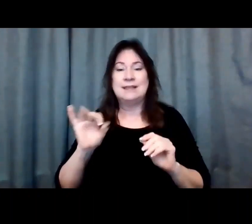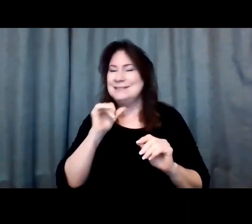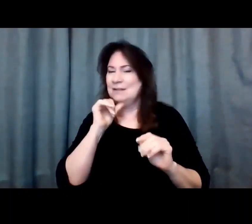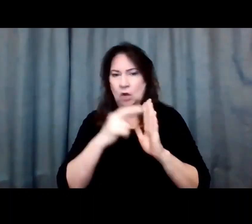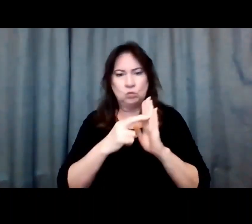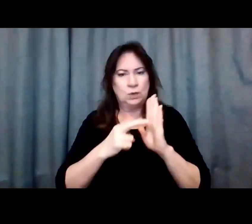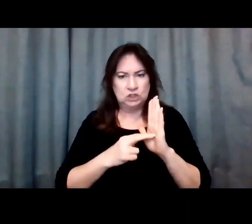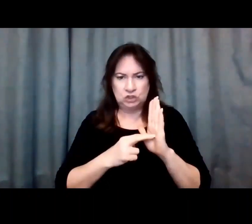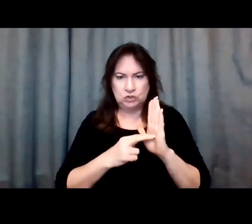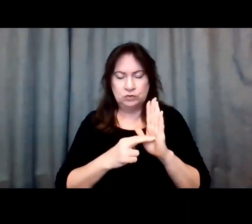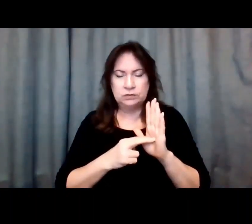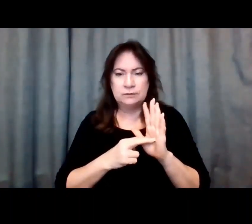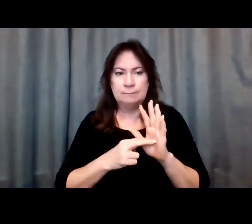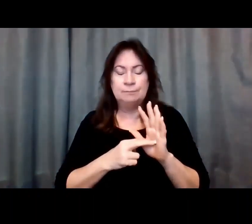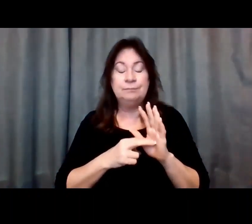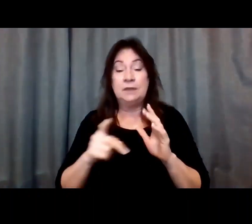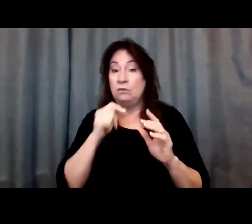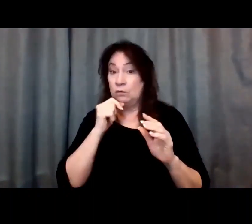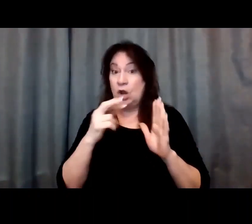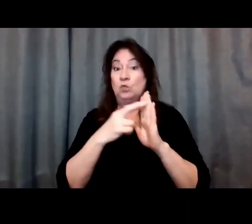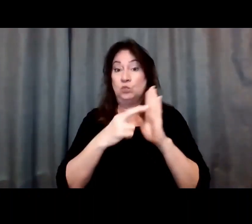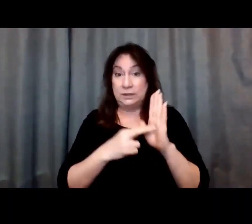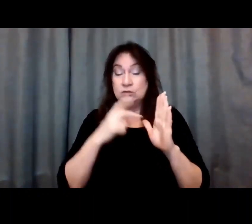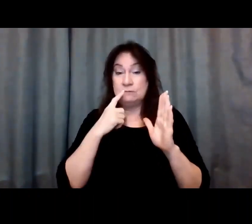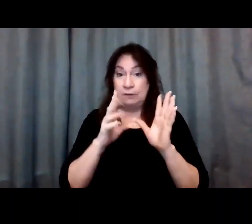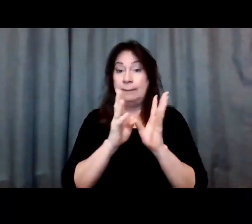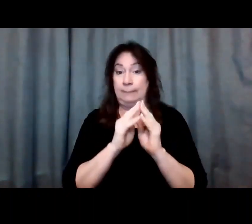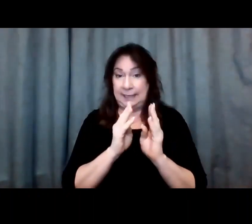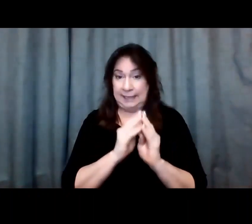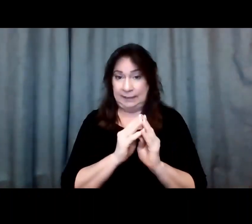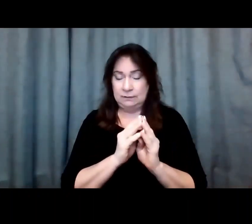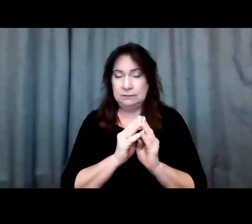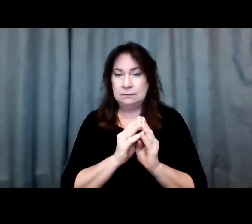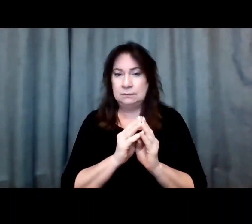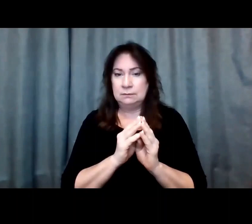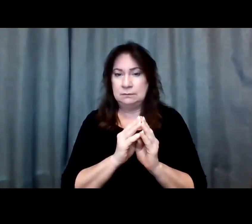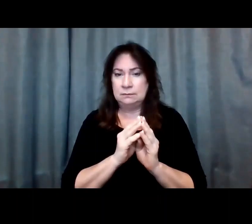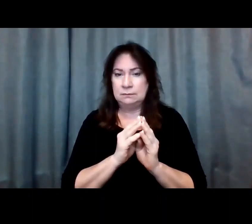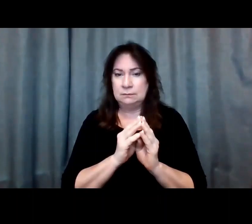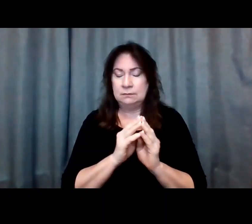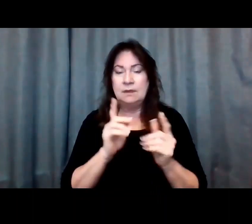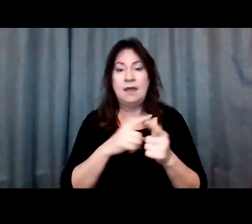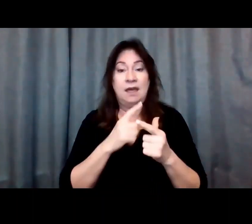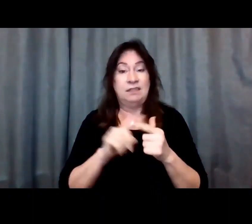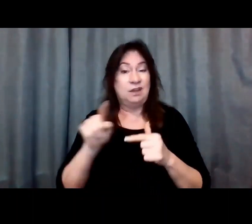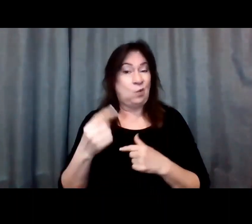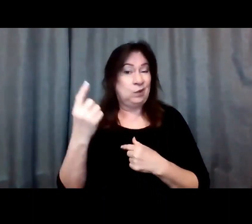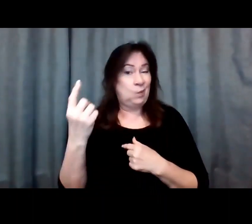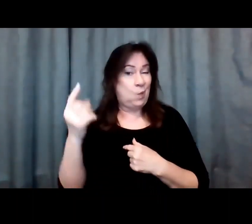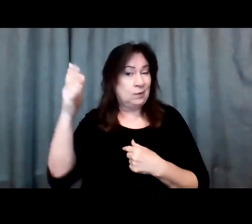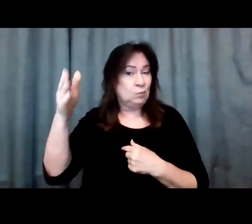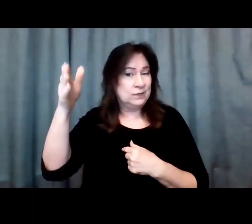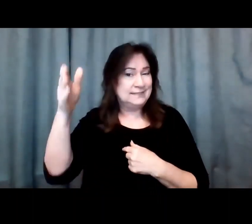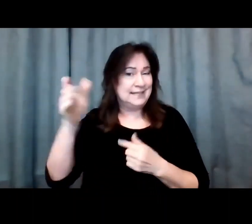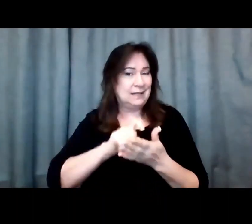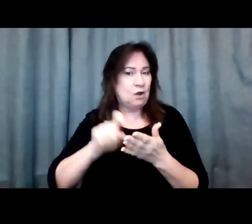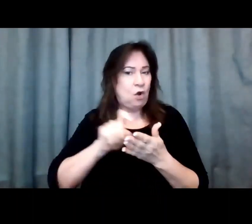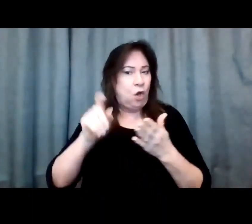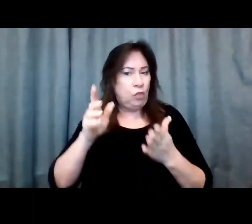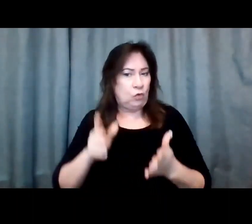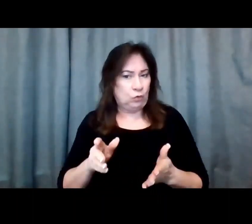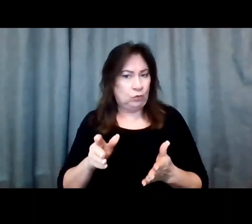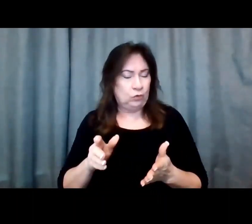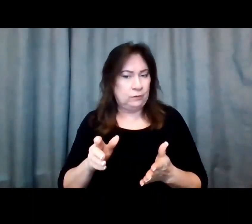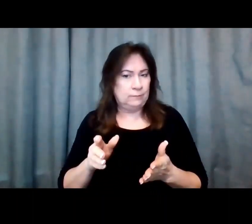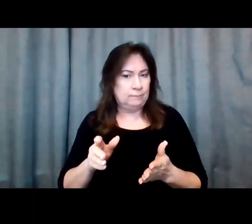registered. If you haven't registered for the meeting and you and there is only one presenting author,